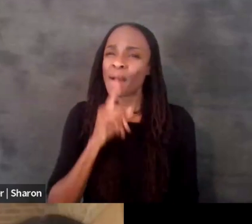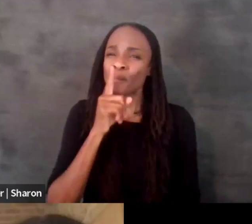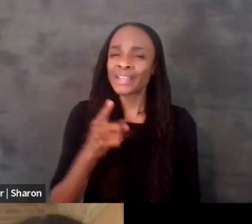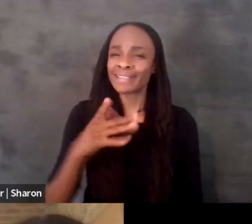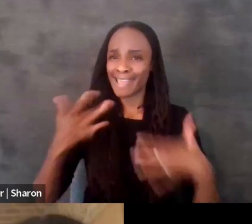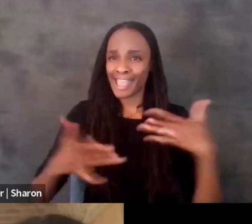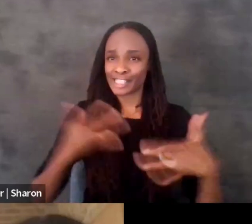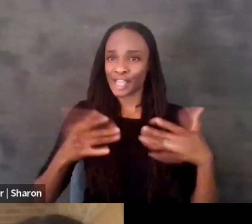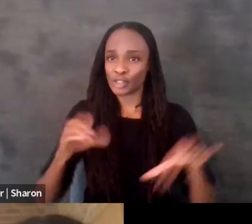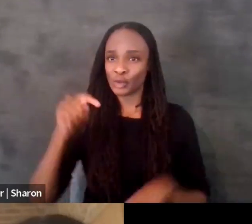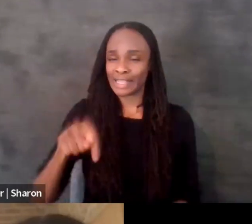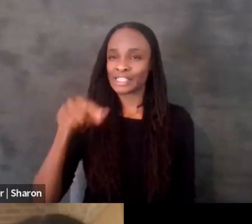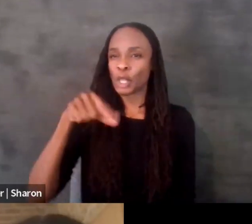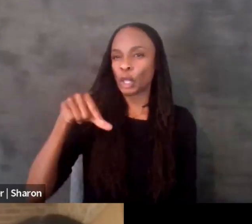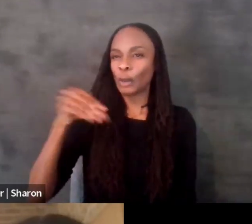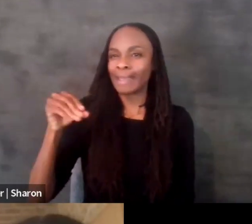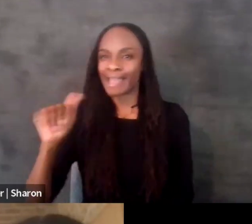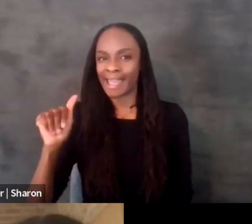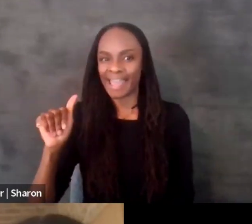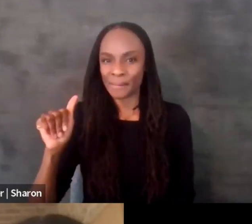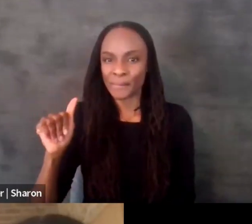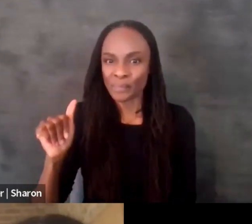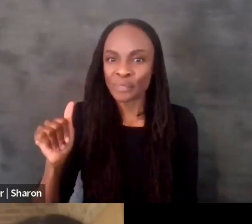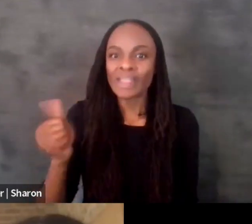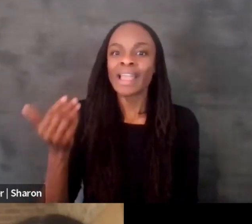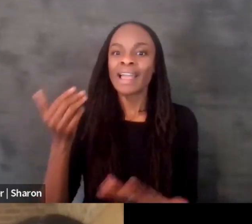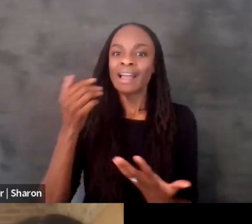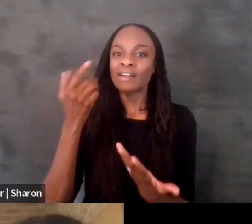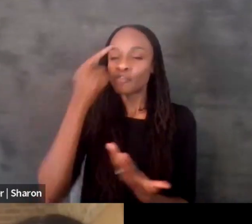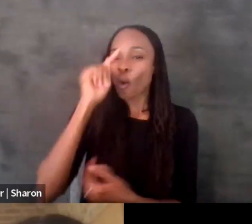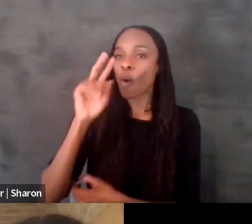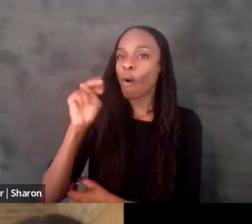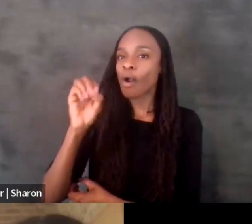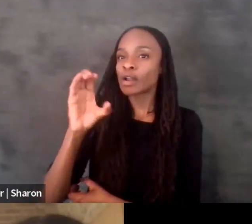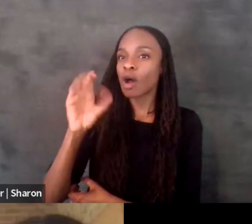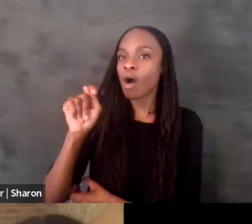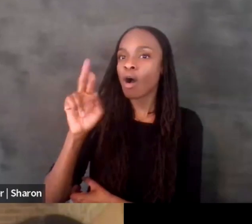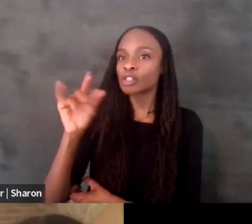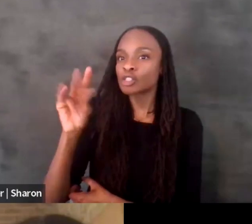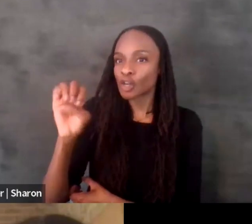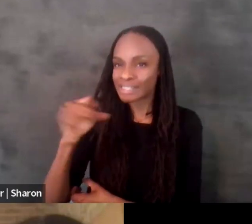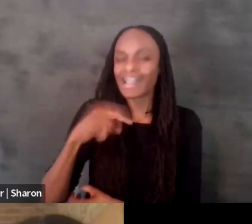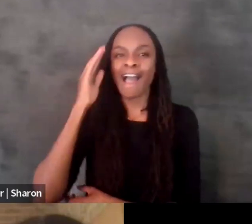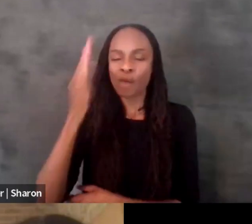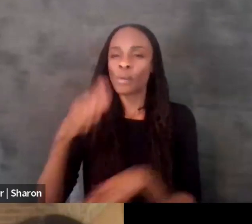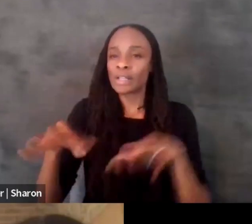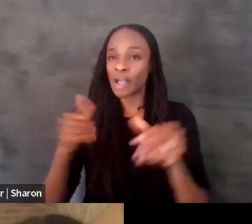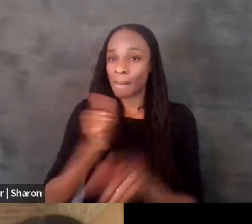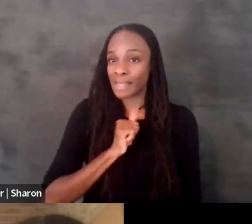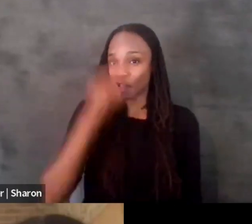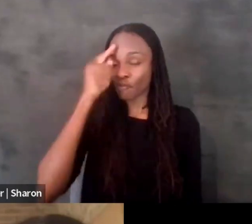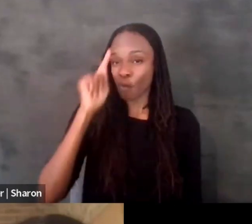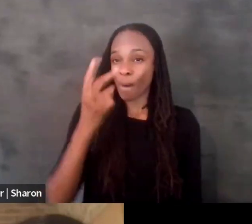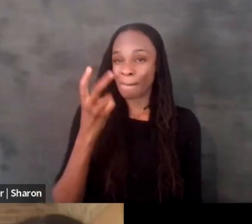to be doing this Q&A for Nocturnes. I want to just describe myself for our blind and low vision